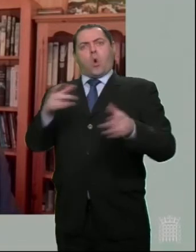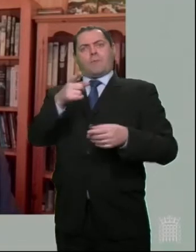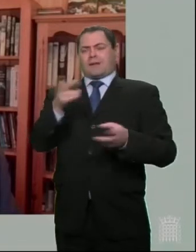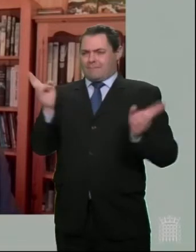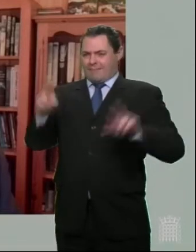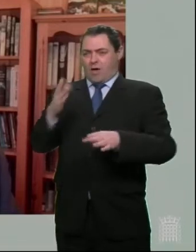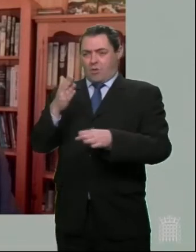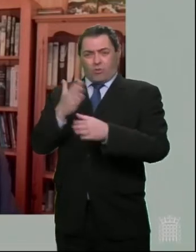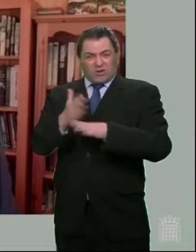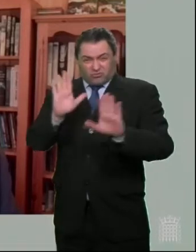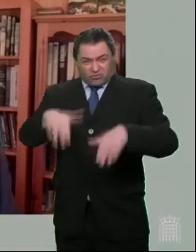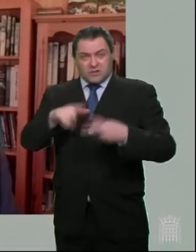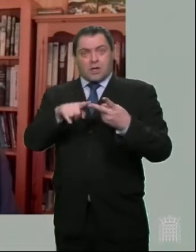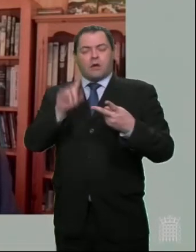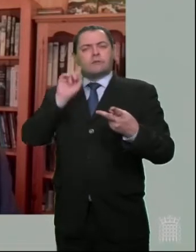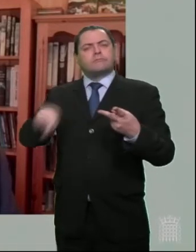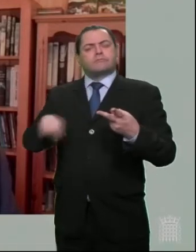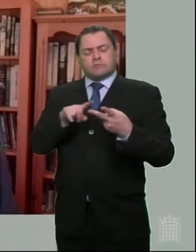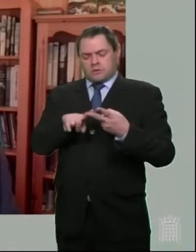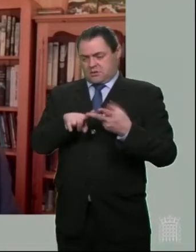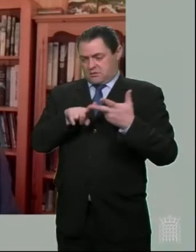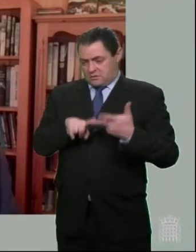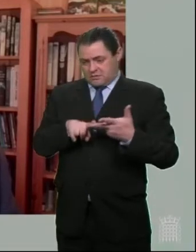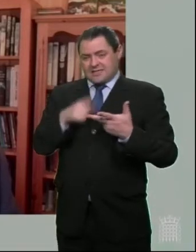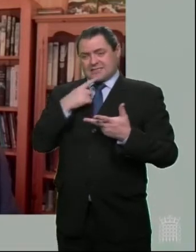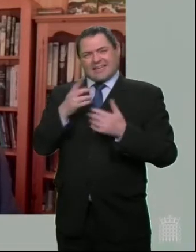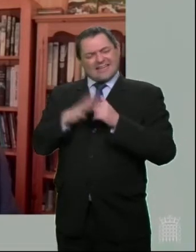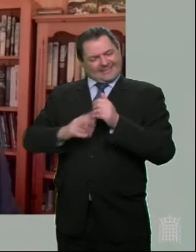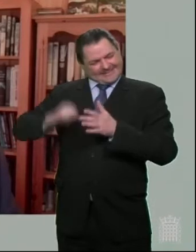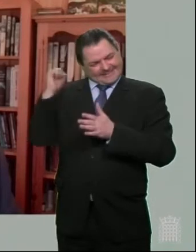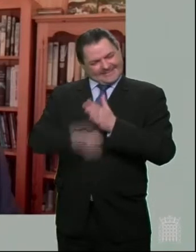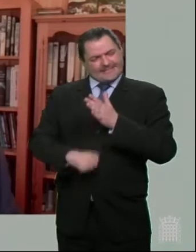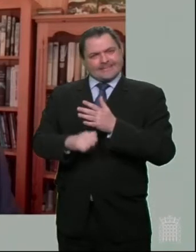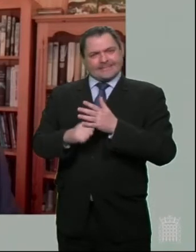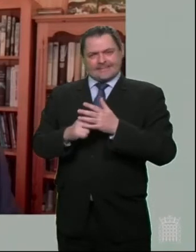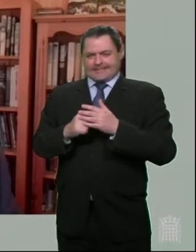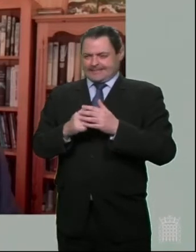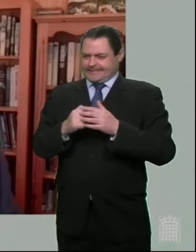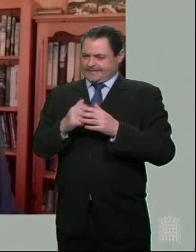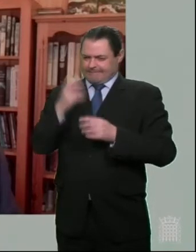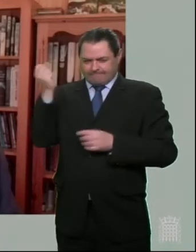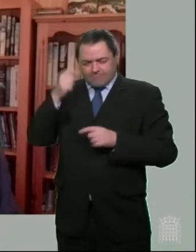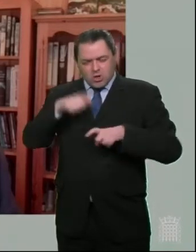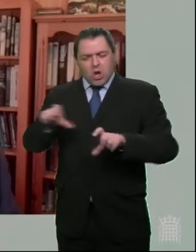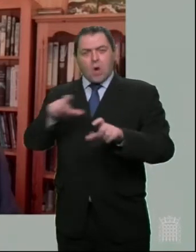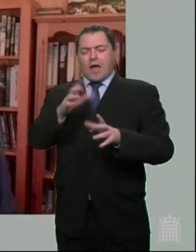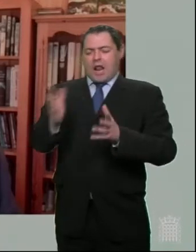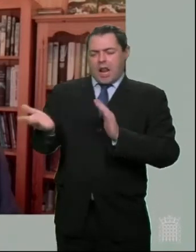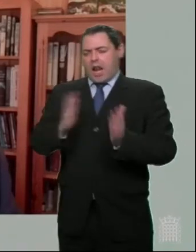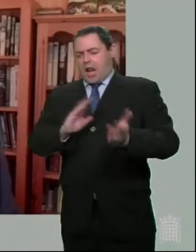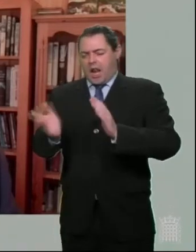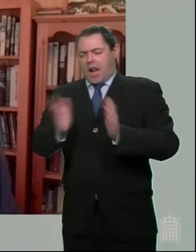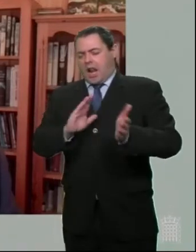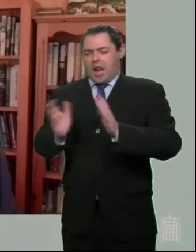to the office, he ignored us. When we said tough restrictions and full furlough support were still needed, he dithered, delayed and left it